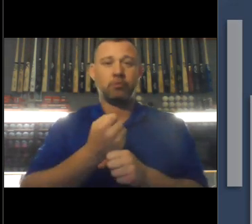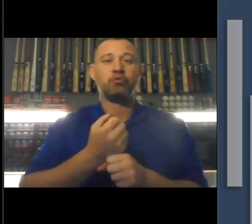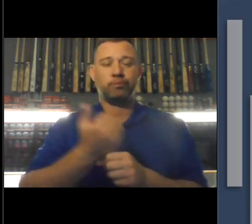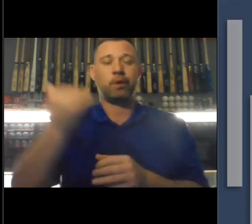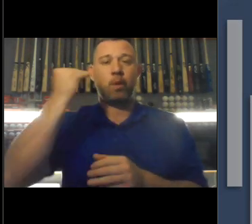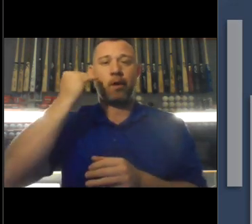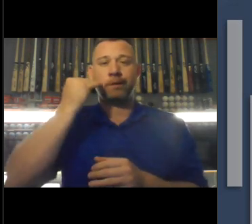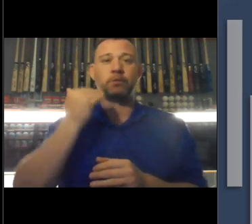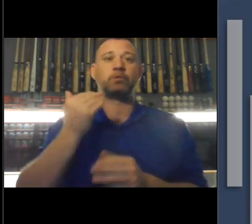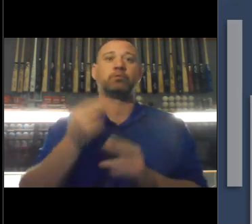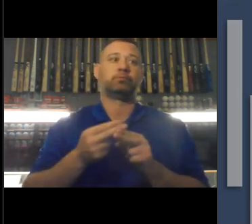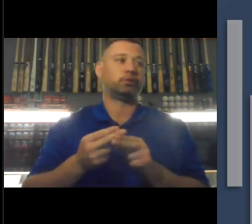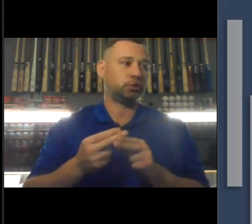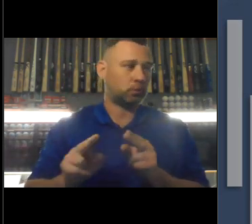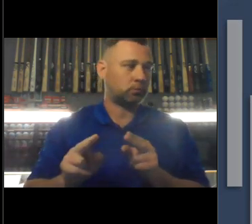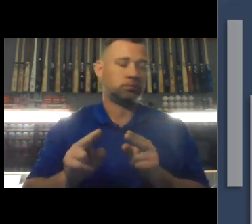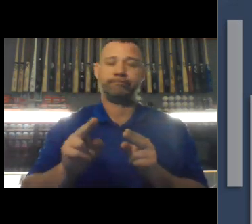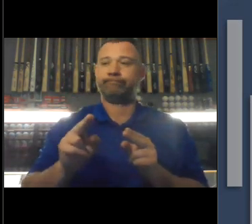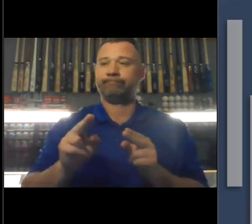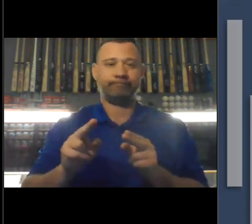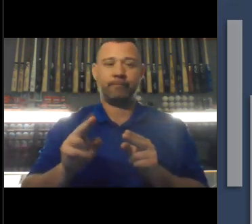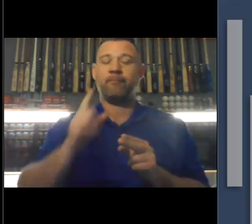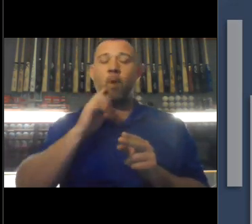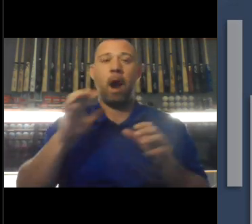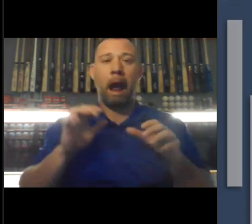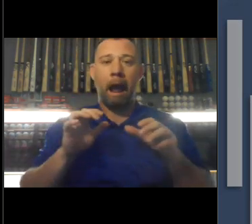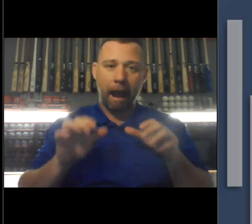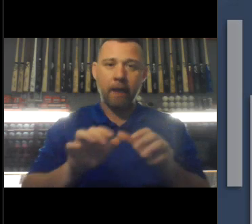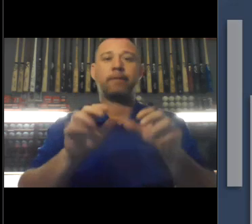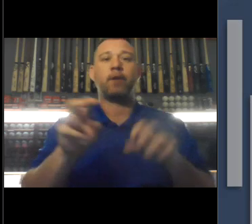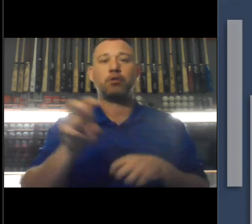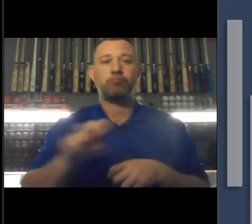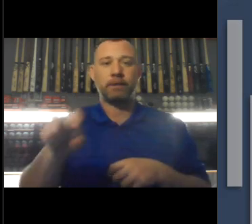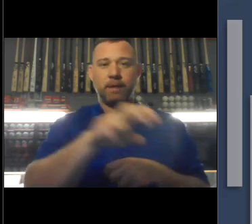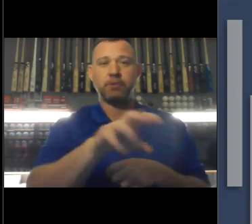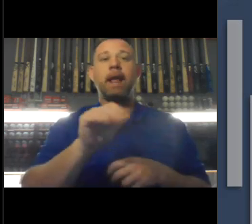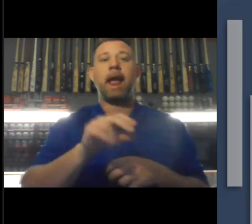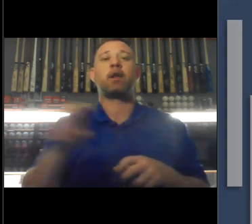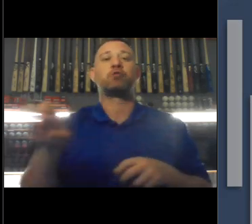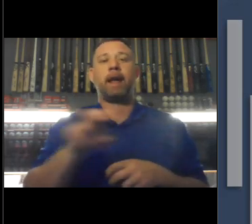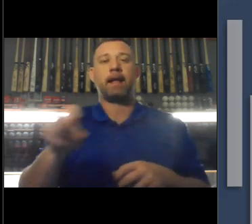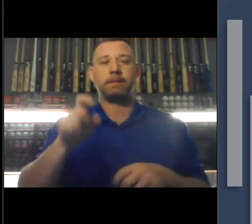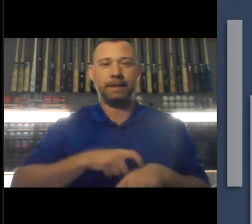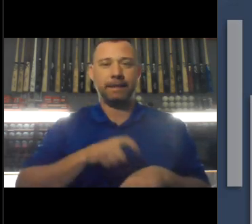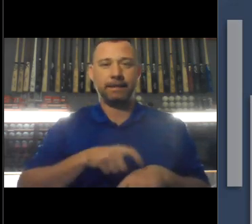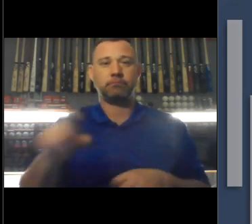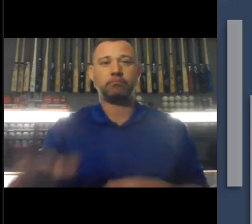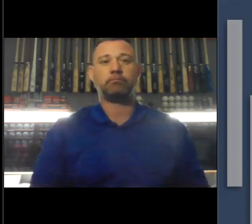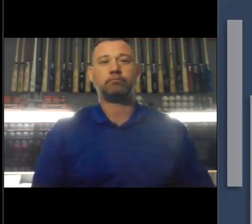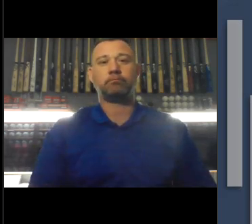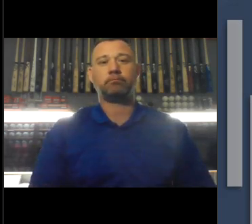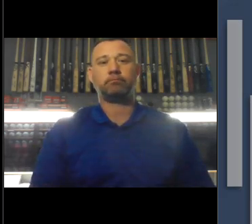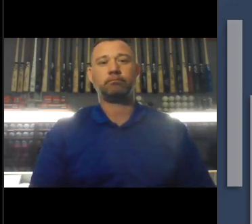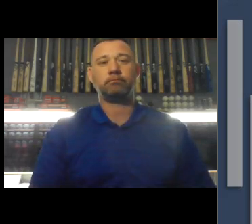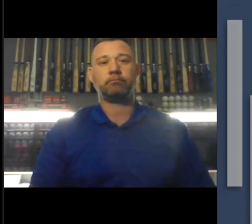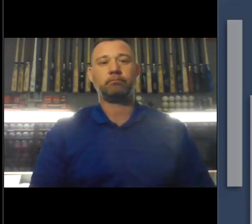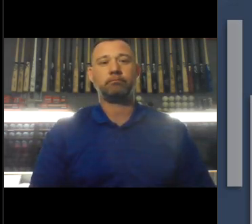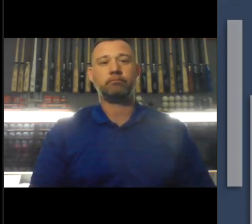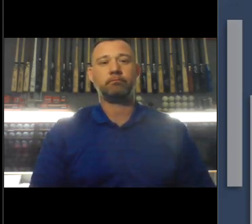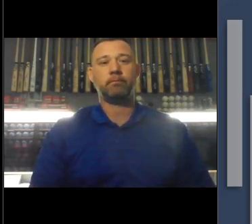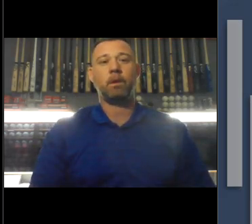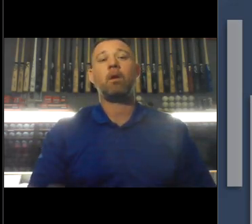funding shortfall we have for active transportation across the state, as well as our transit needs. We appreciate the governor's proposal, but would